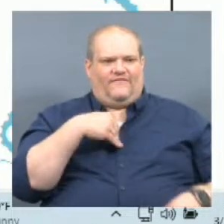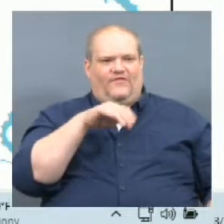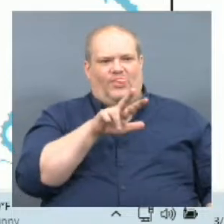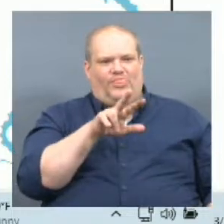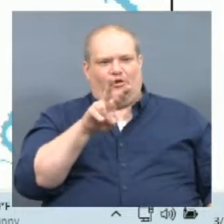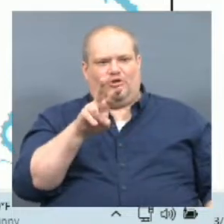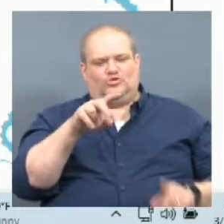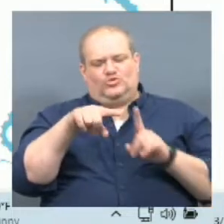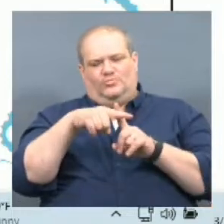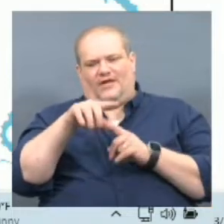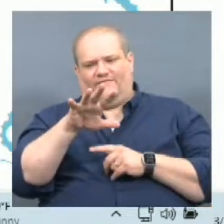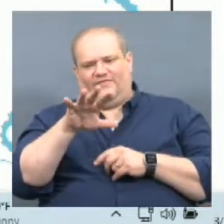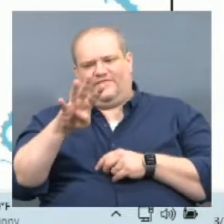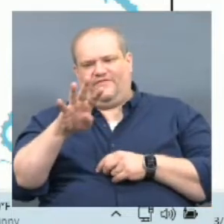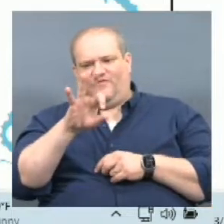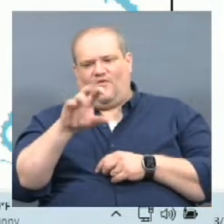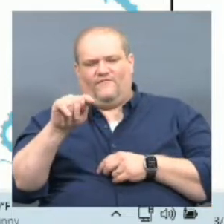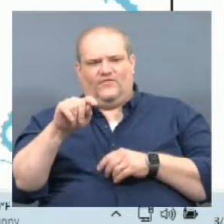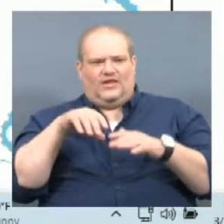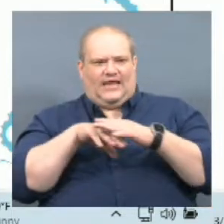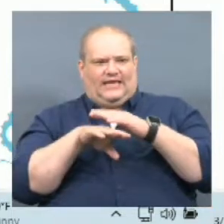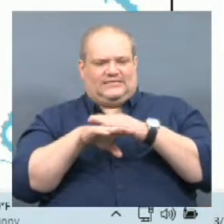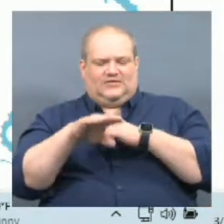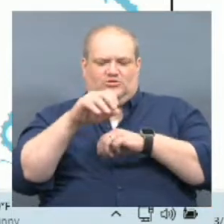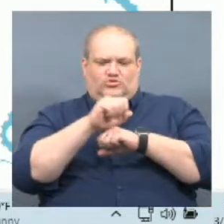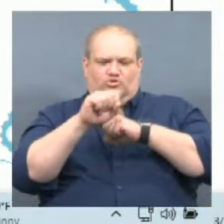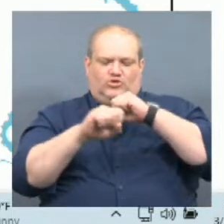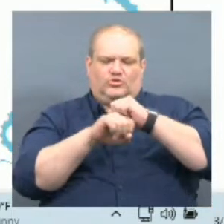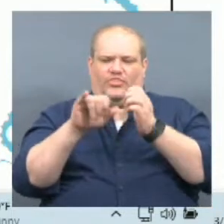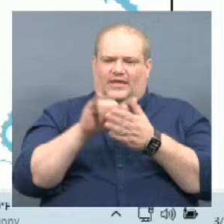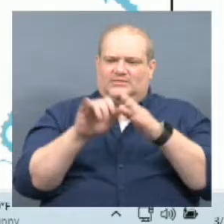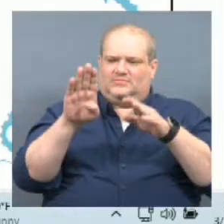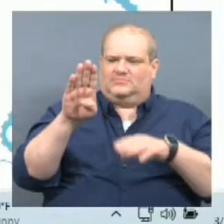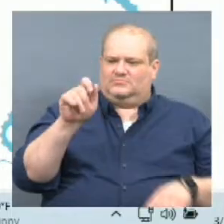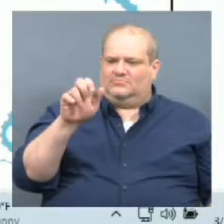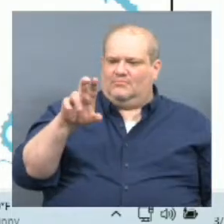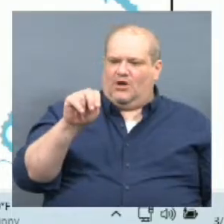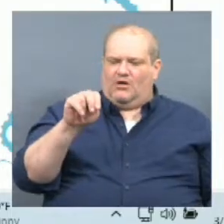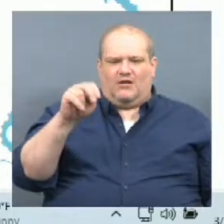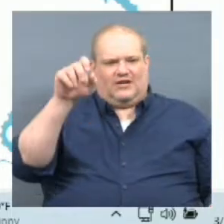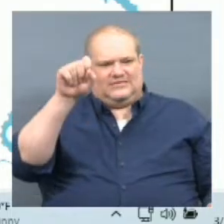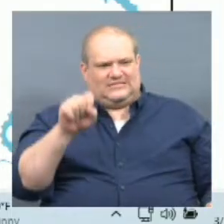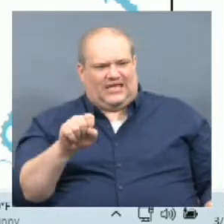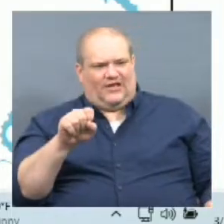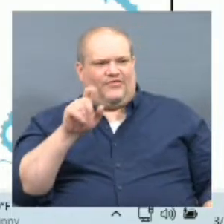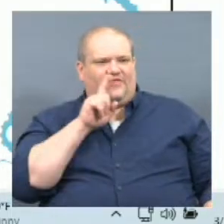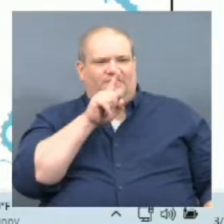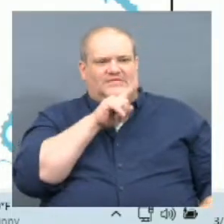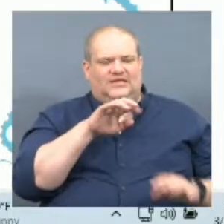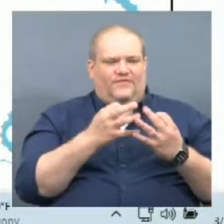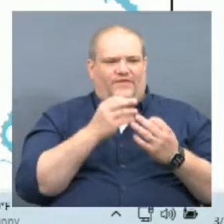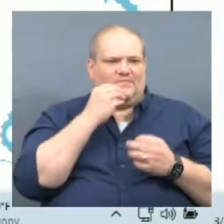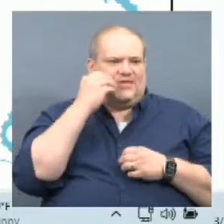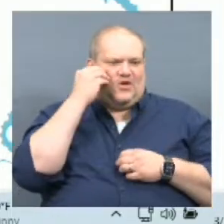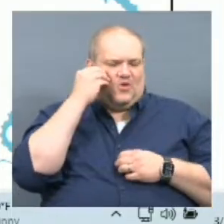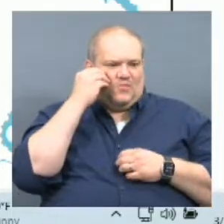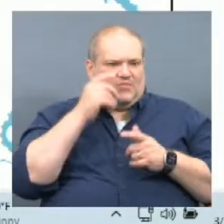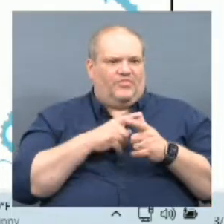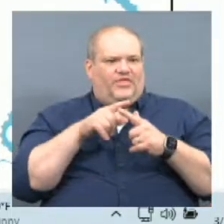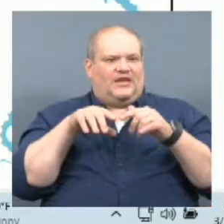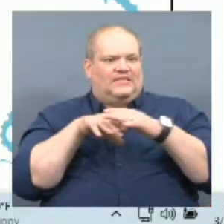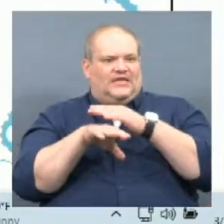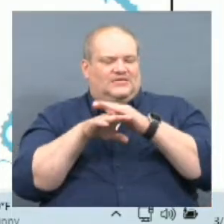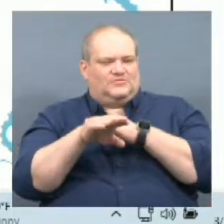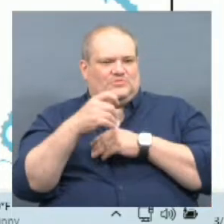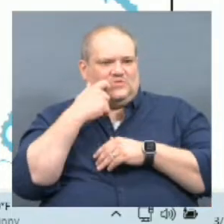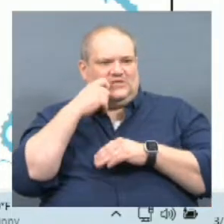by 54-foot accessory structure, which is a barn structure located south of the single-family residence. The accessory